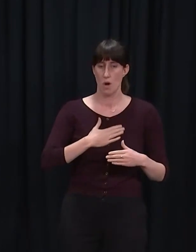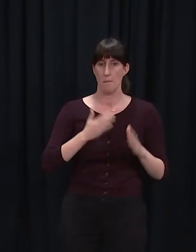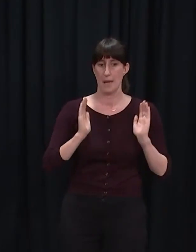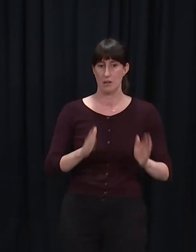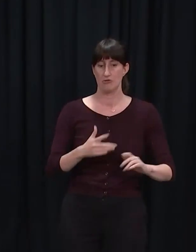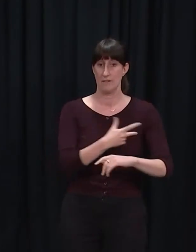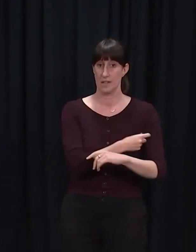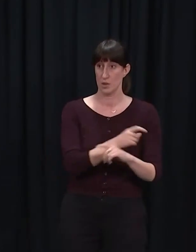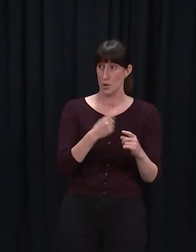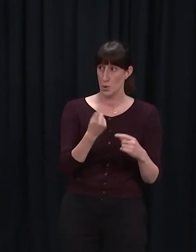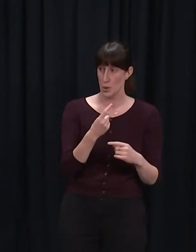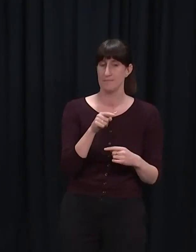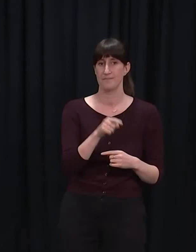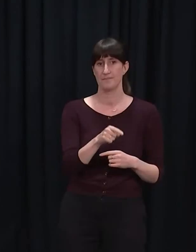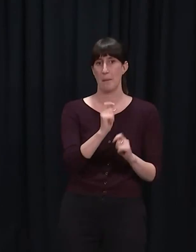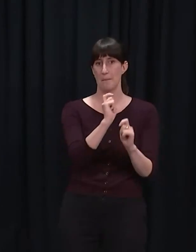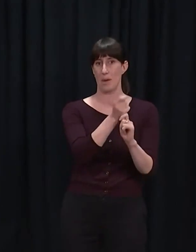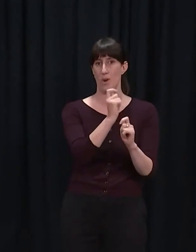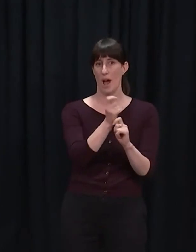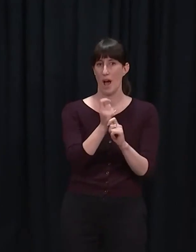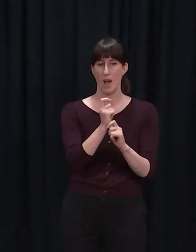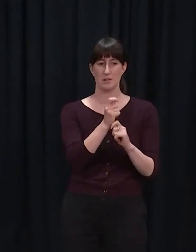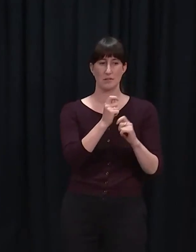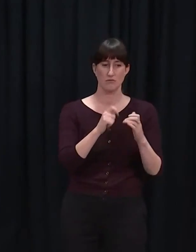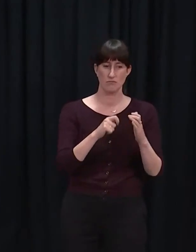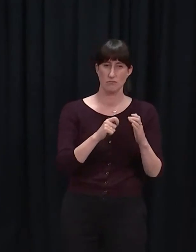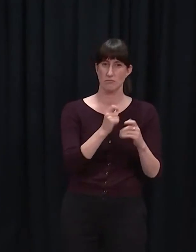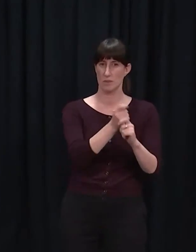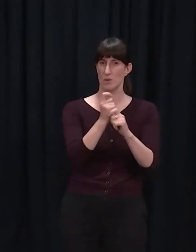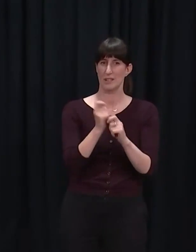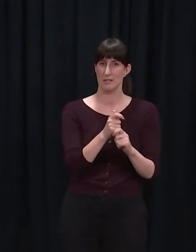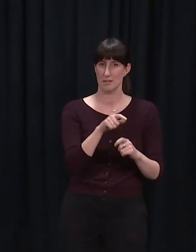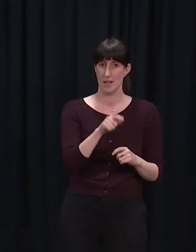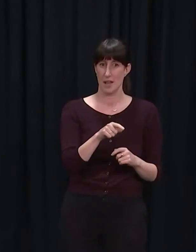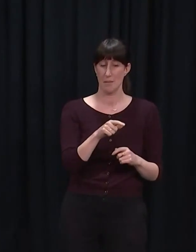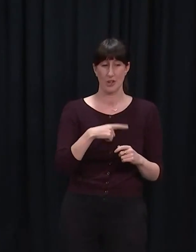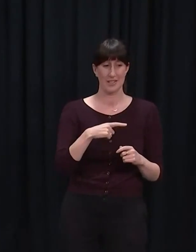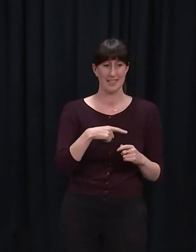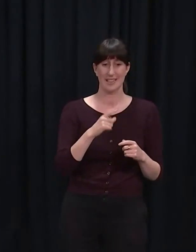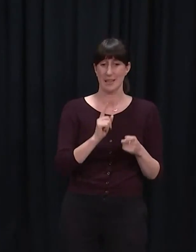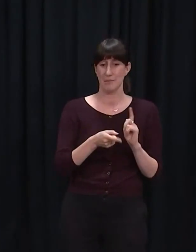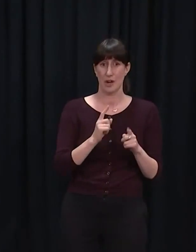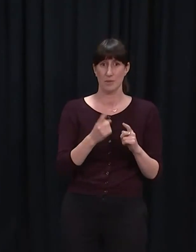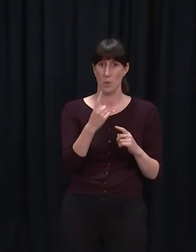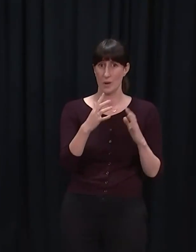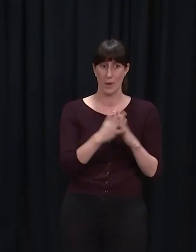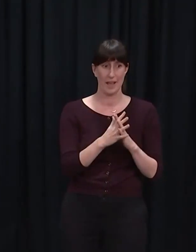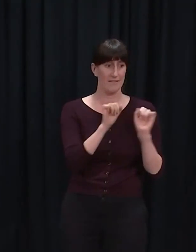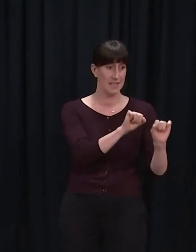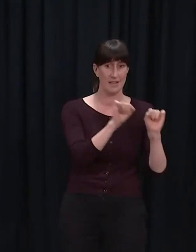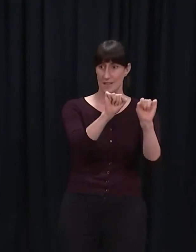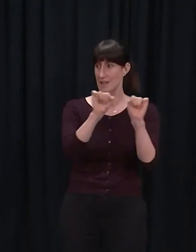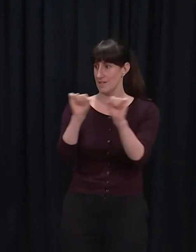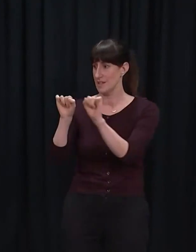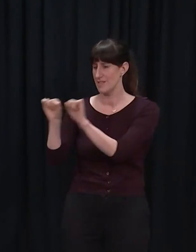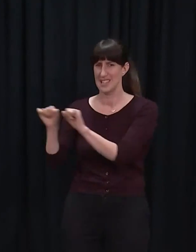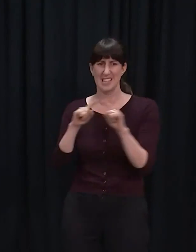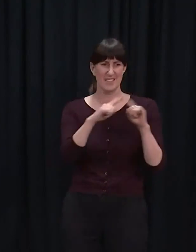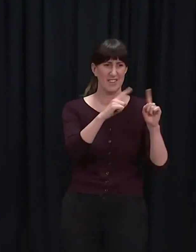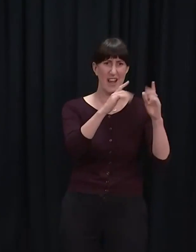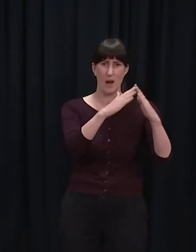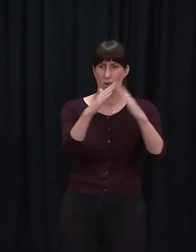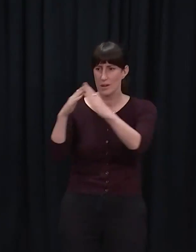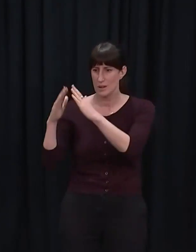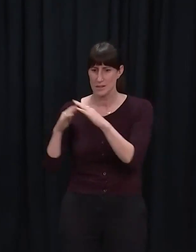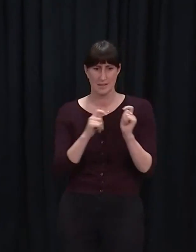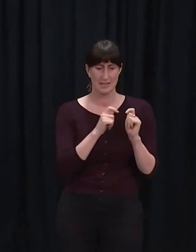homes, or subbies visiting multiple sites during a week, so have quite incredible risk of